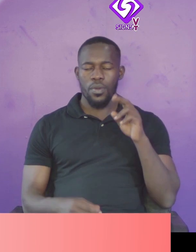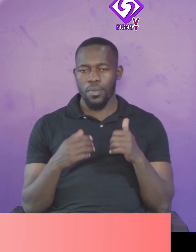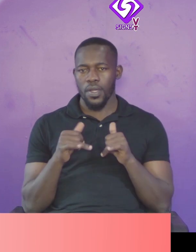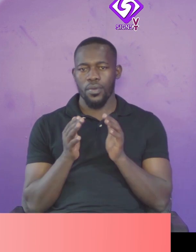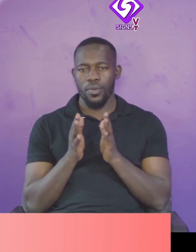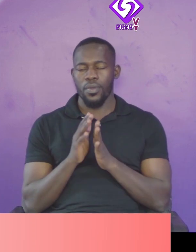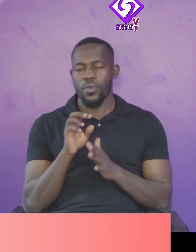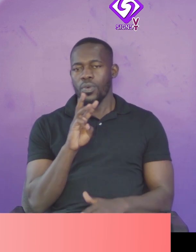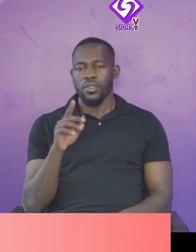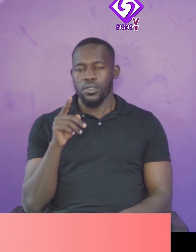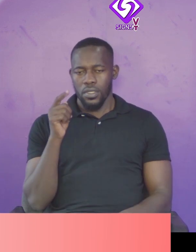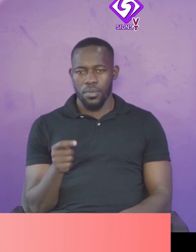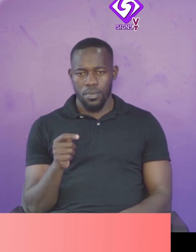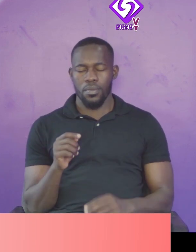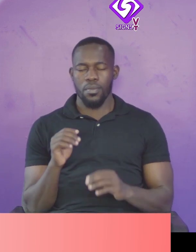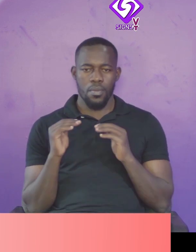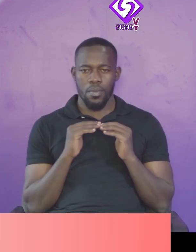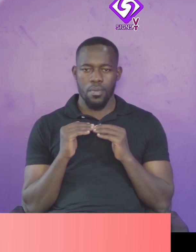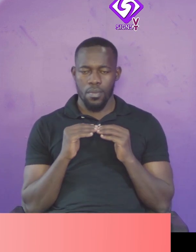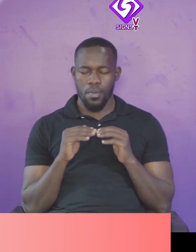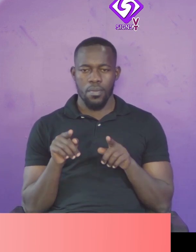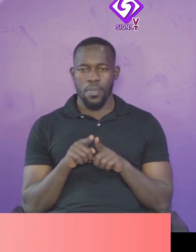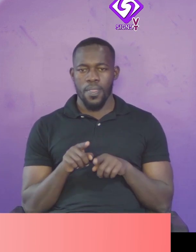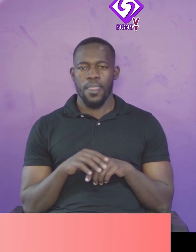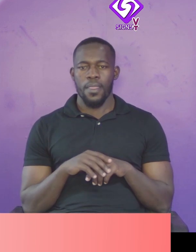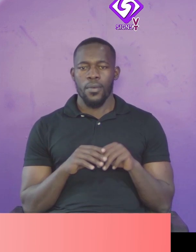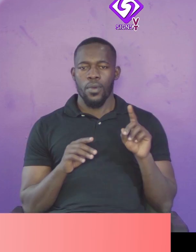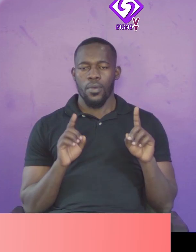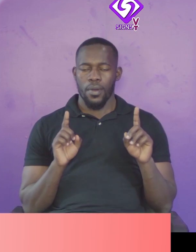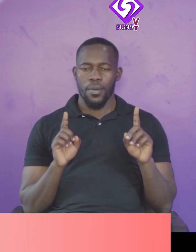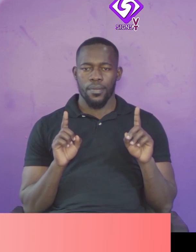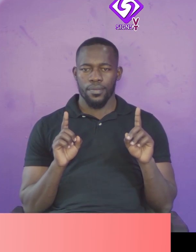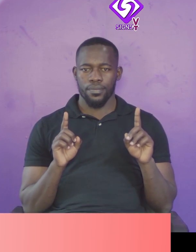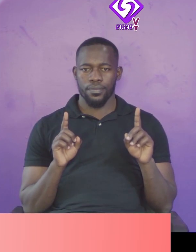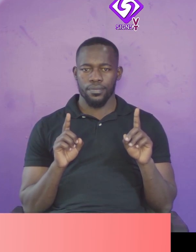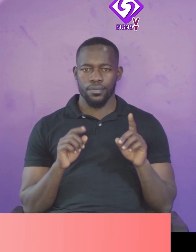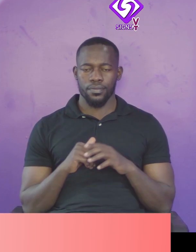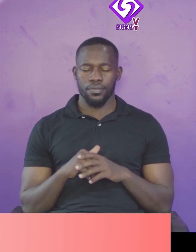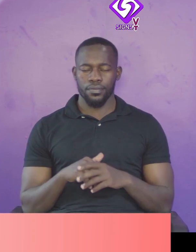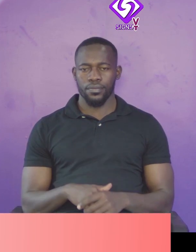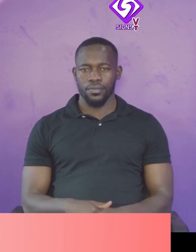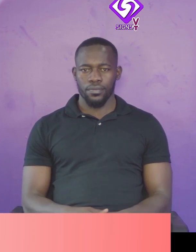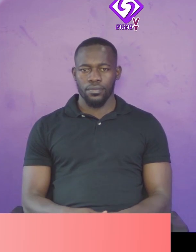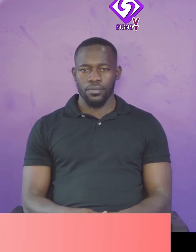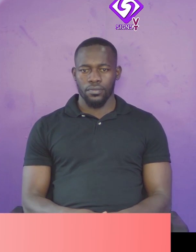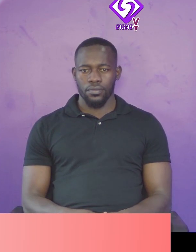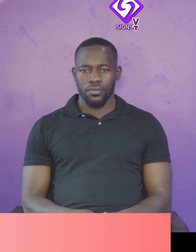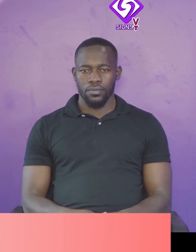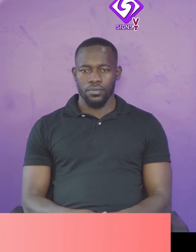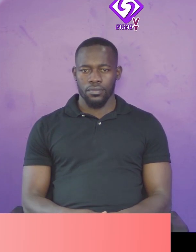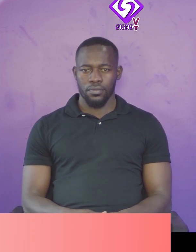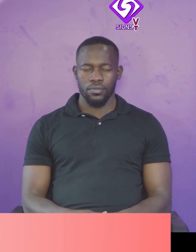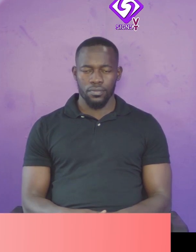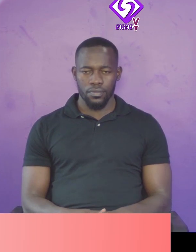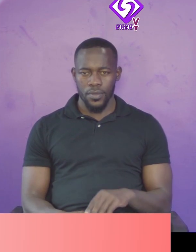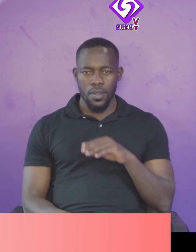Ham. They also got a draw. Yeah. 1-1. What do you have to say? Manchester United, they